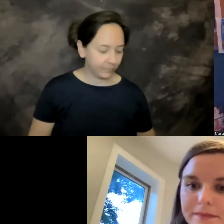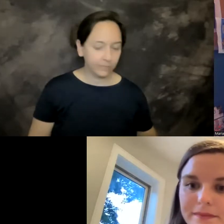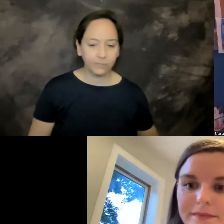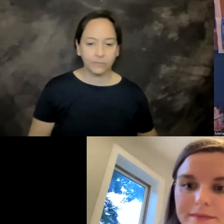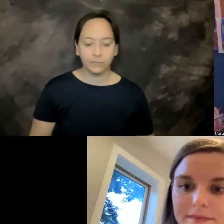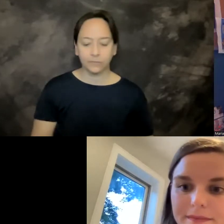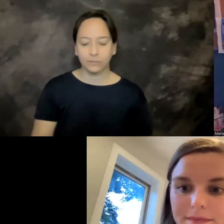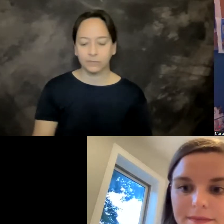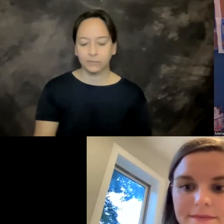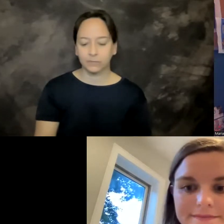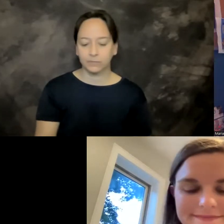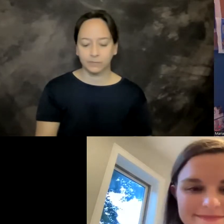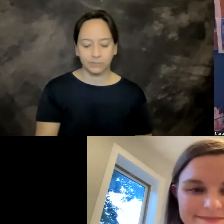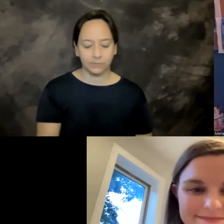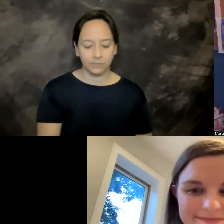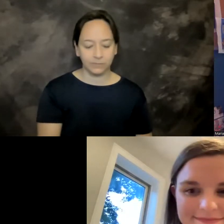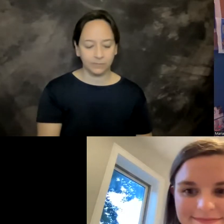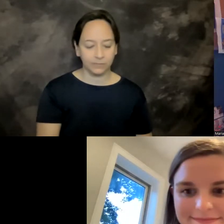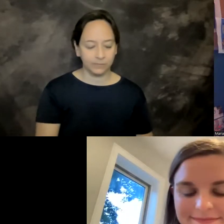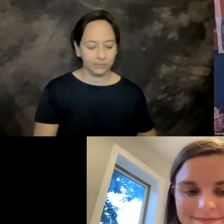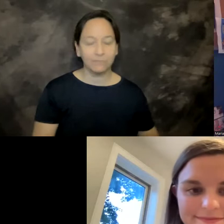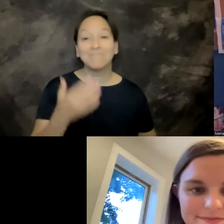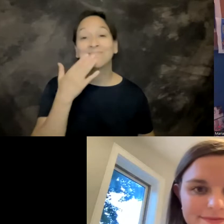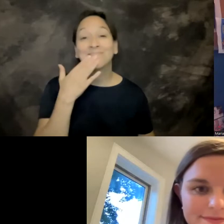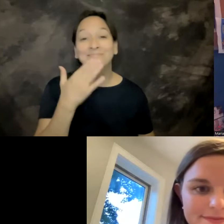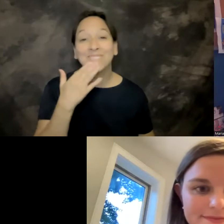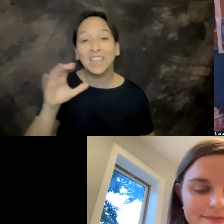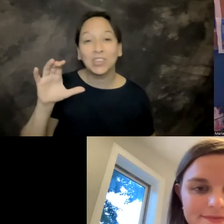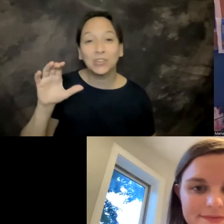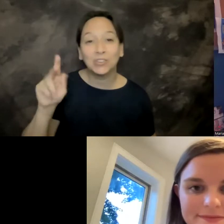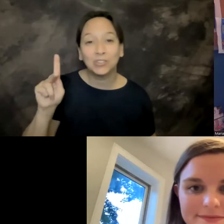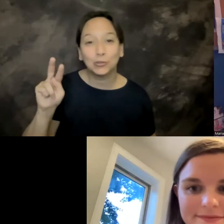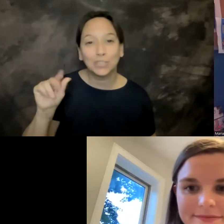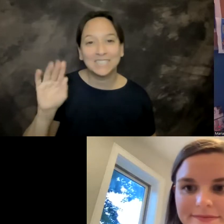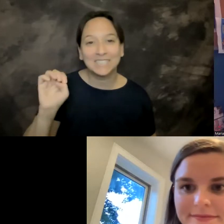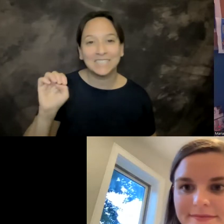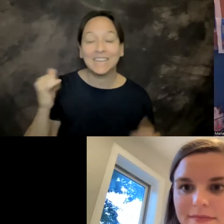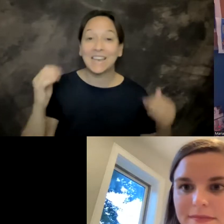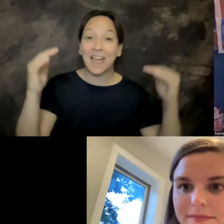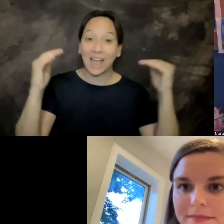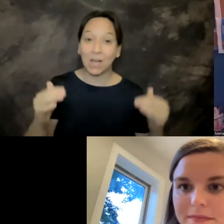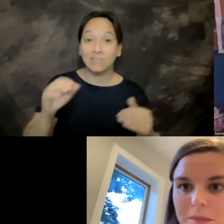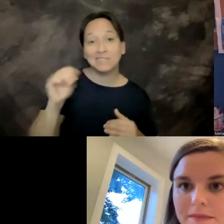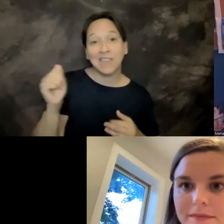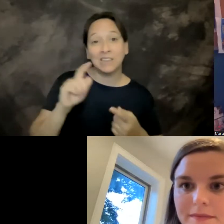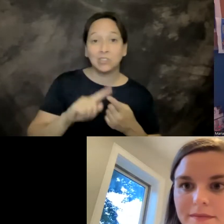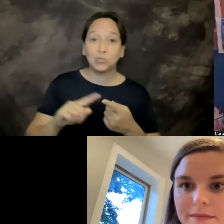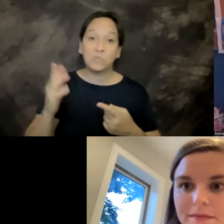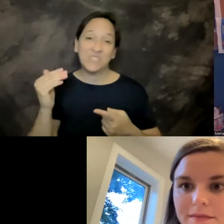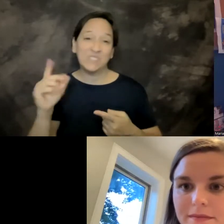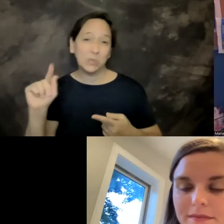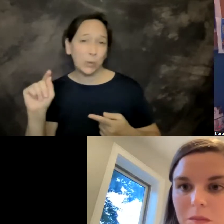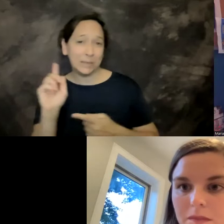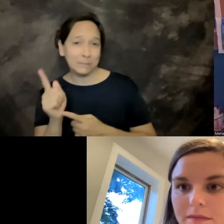Thank you so much, Kirsty. Okay, what I want to do for the next 10 to 15, maybe 20 minutes